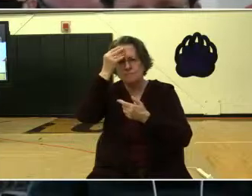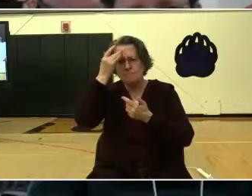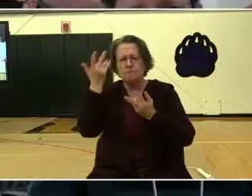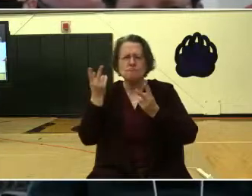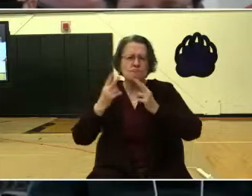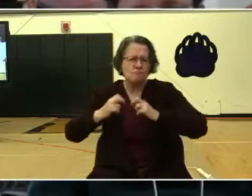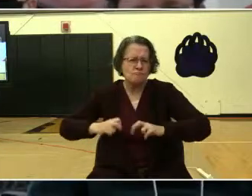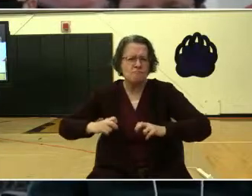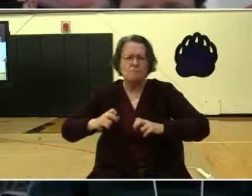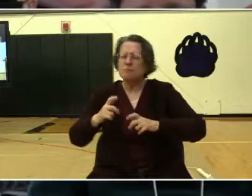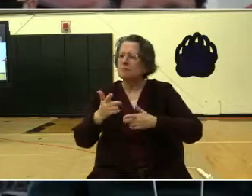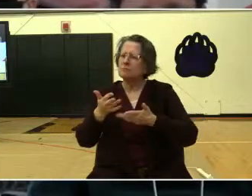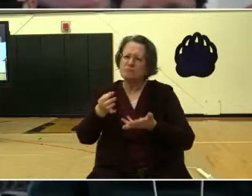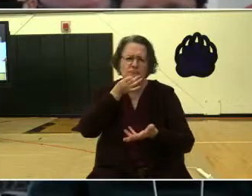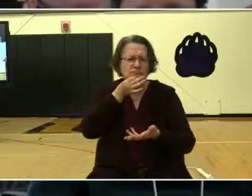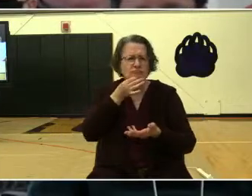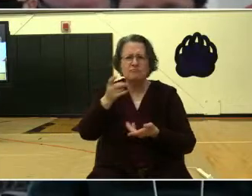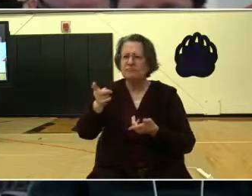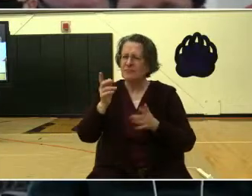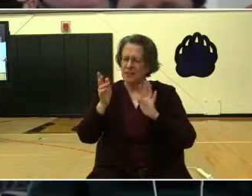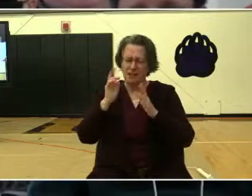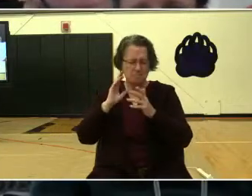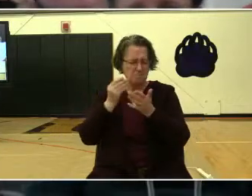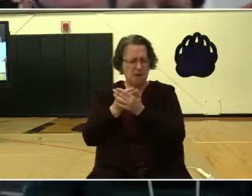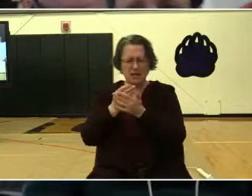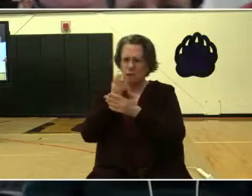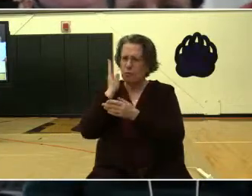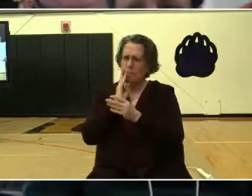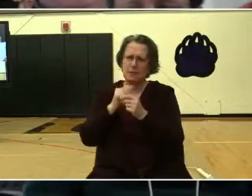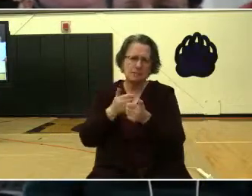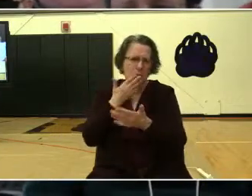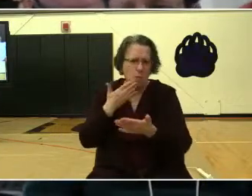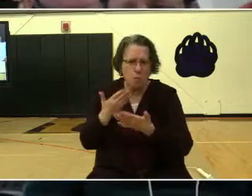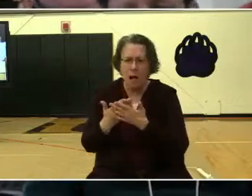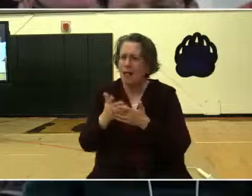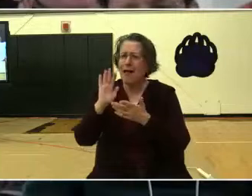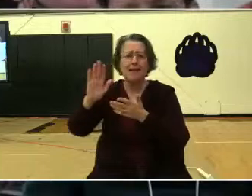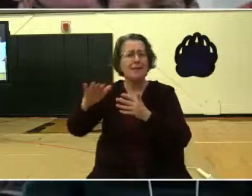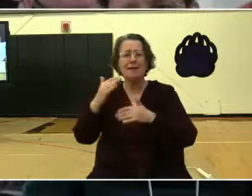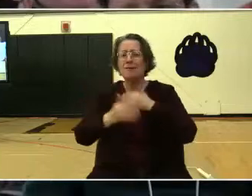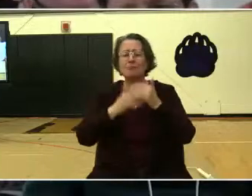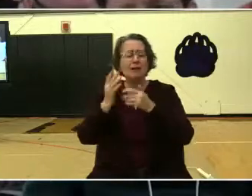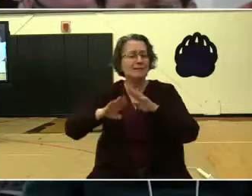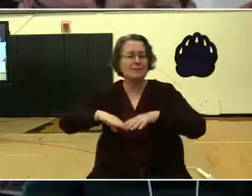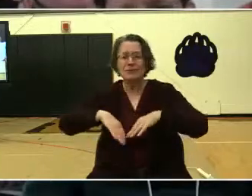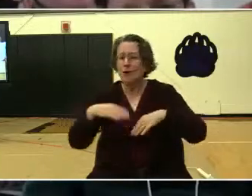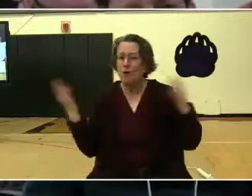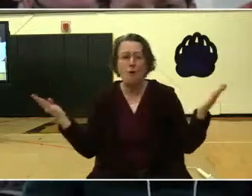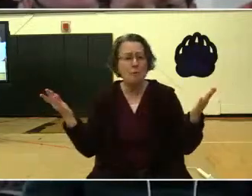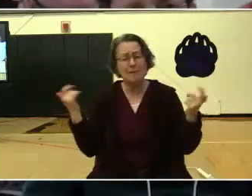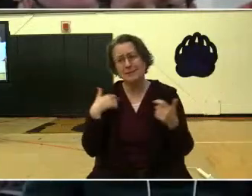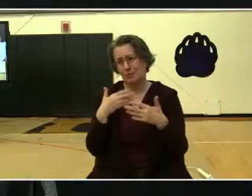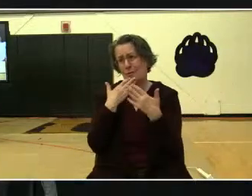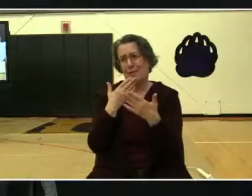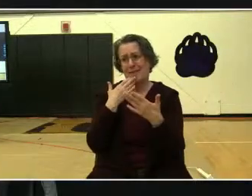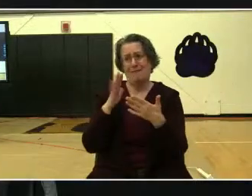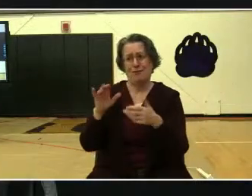money will be accounted for and it's a transparent process and I'm I'm really grateful for everyone